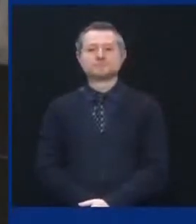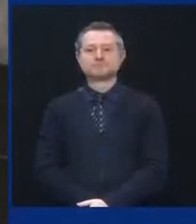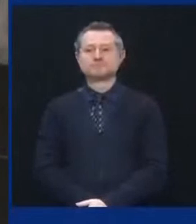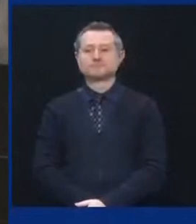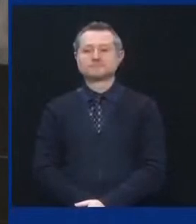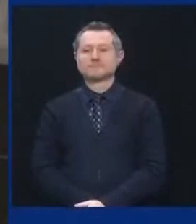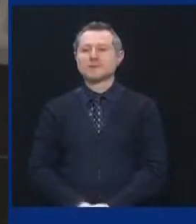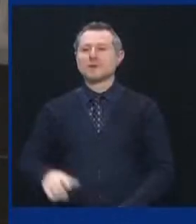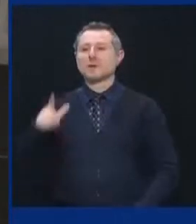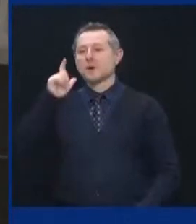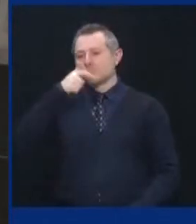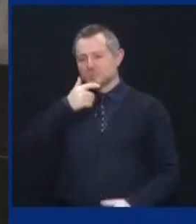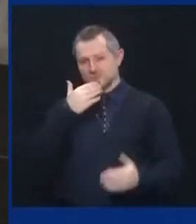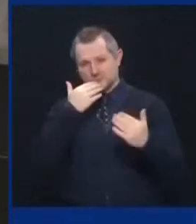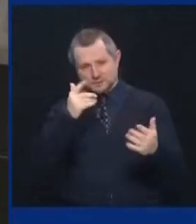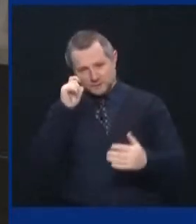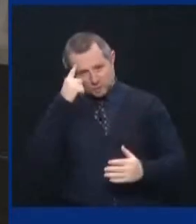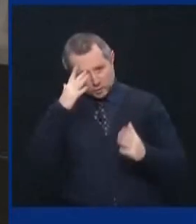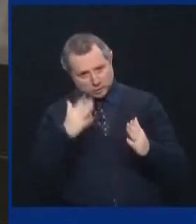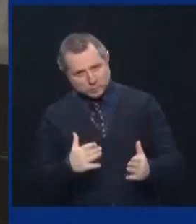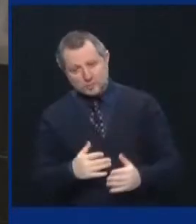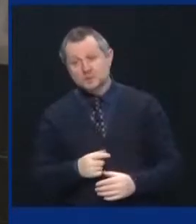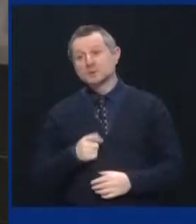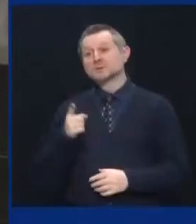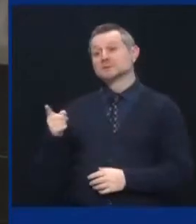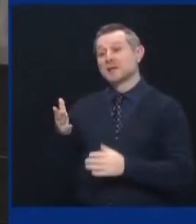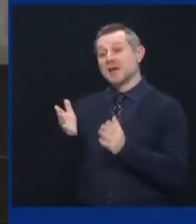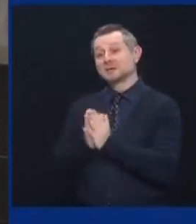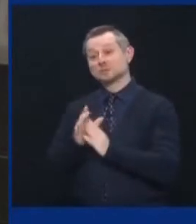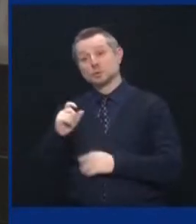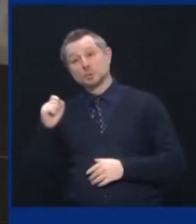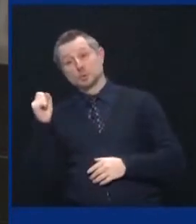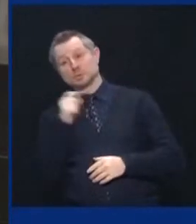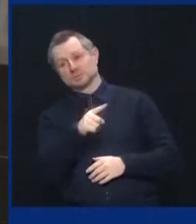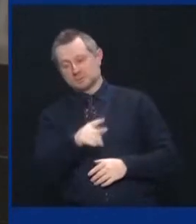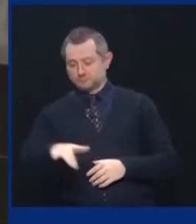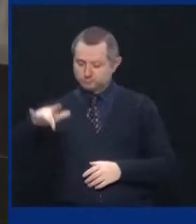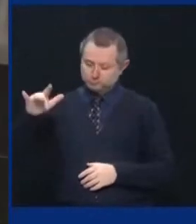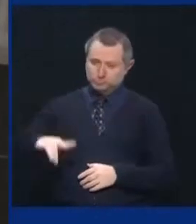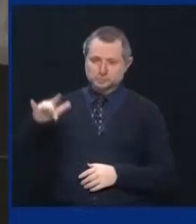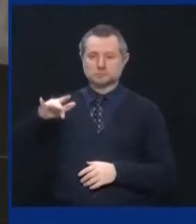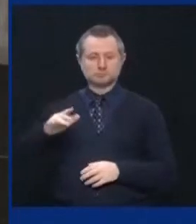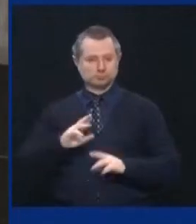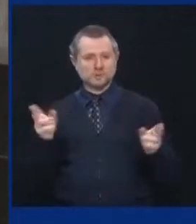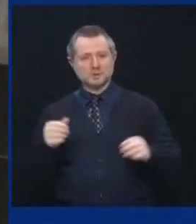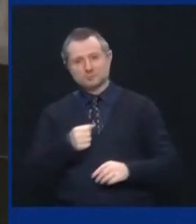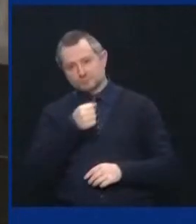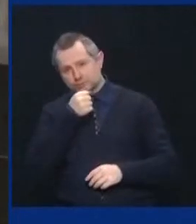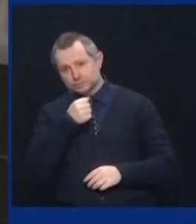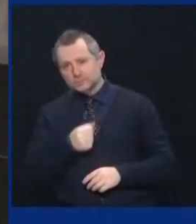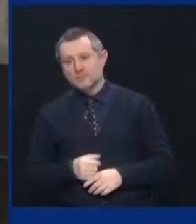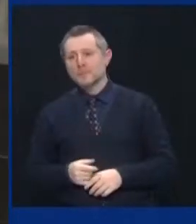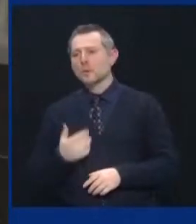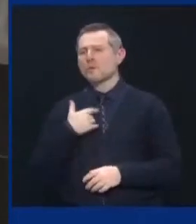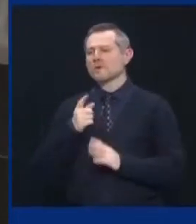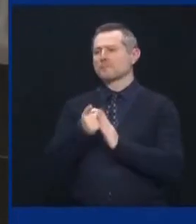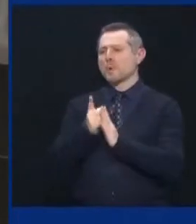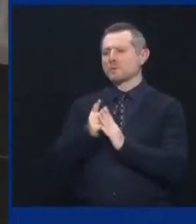Thank you, Governor. If you'd like to ask a question, please use the raise hand function on the bottom of your window. We'll take a moment to compile the Q&A roster.